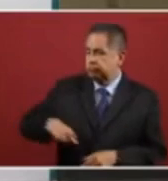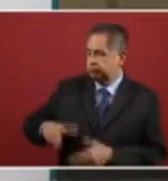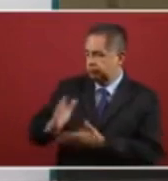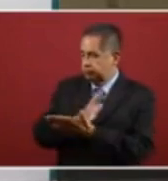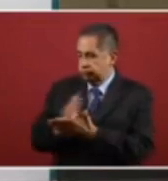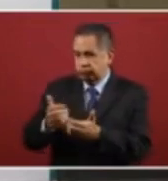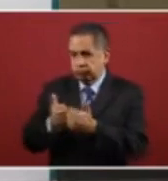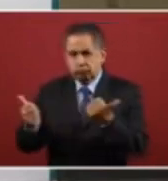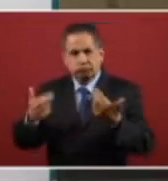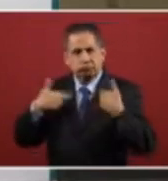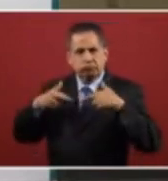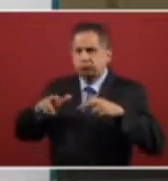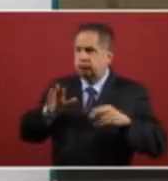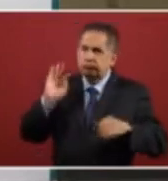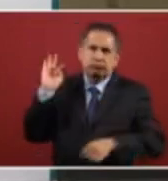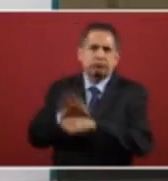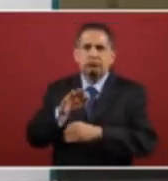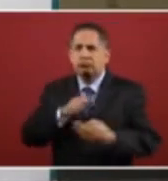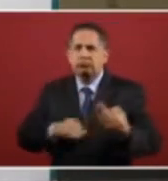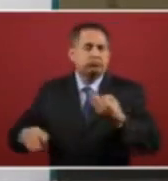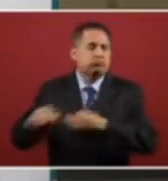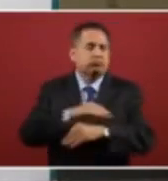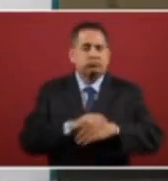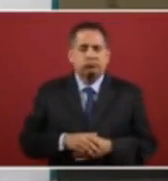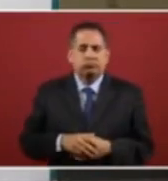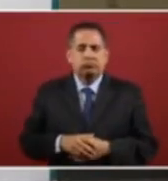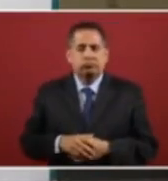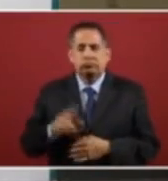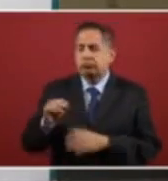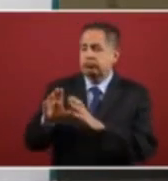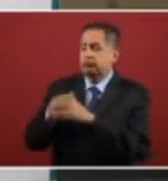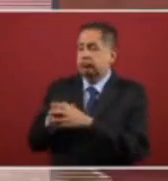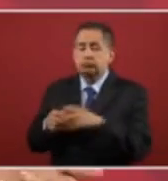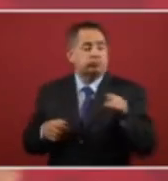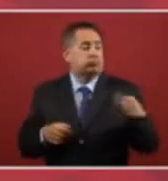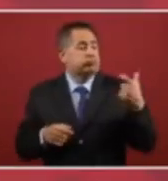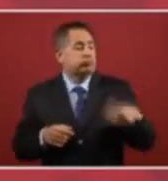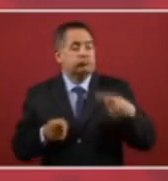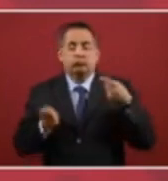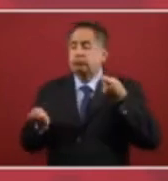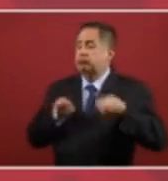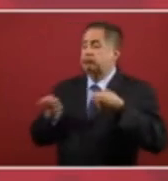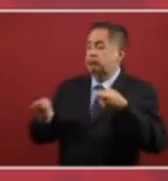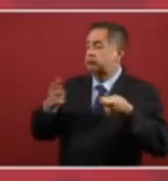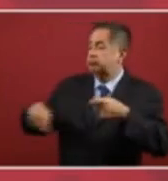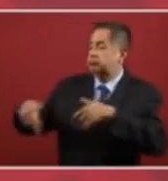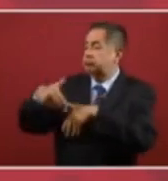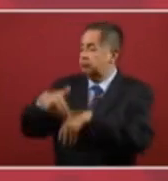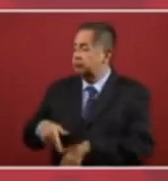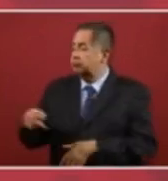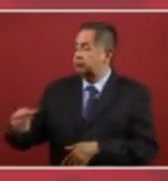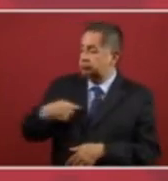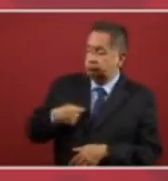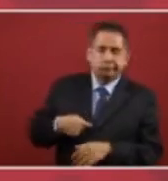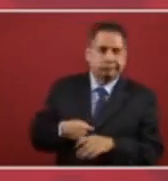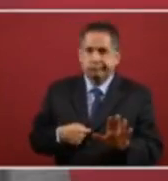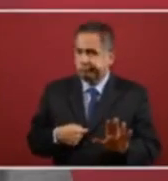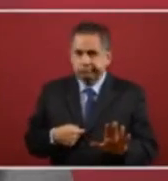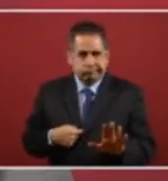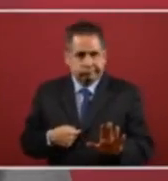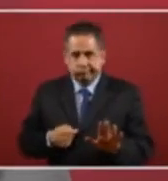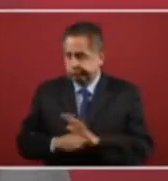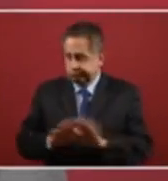The government needs to represent everybody. They can't be having politics like